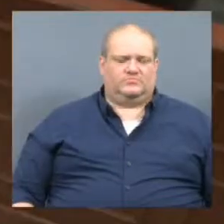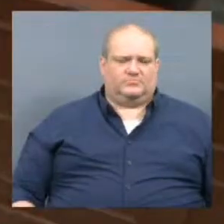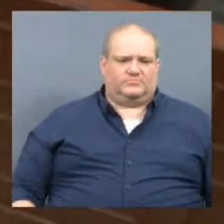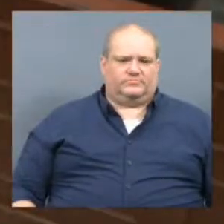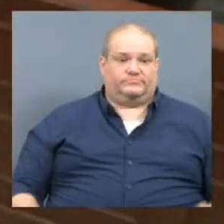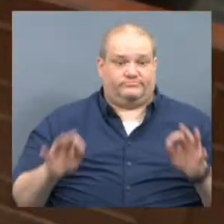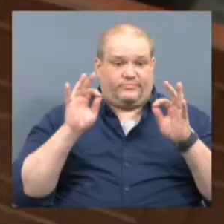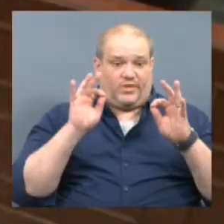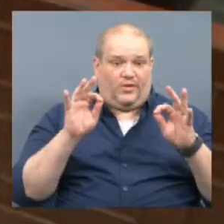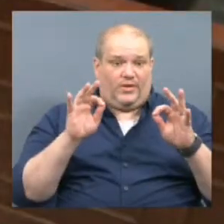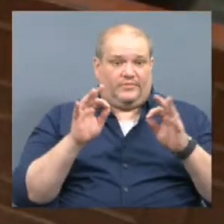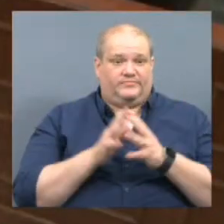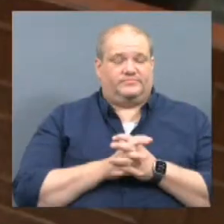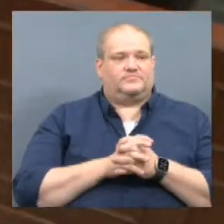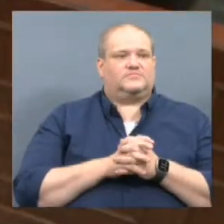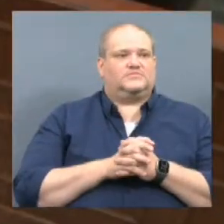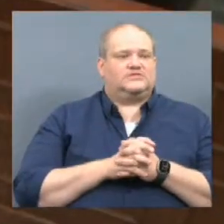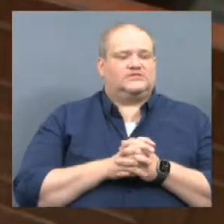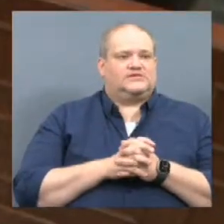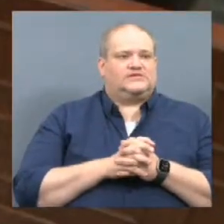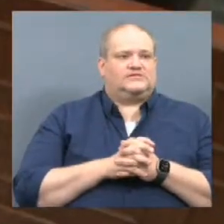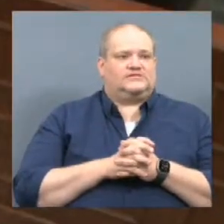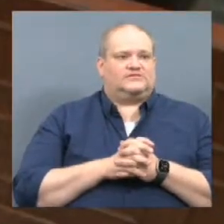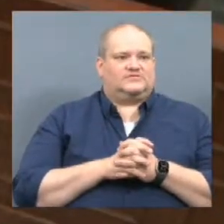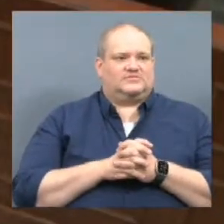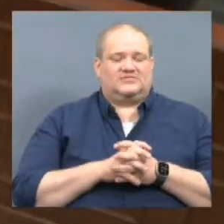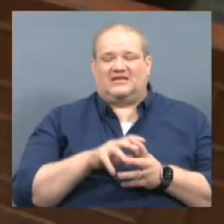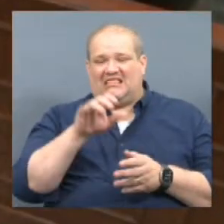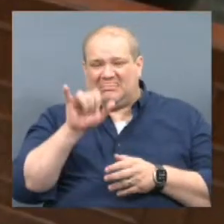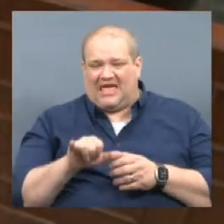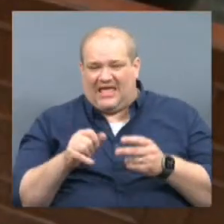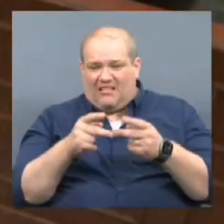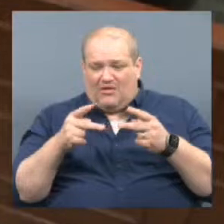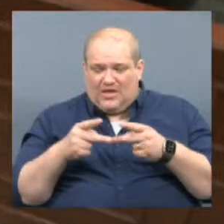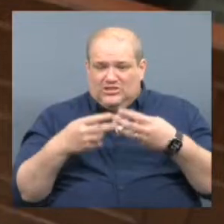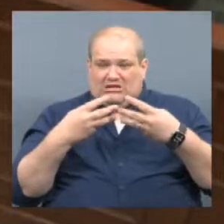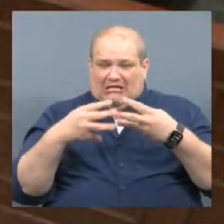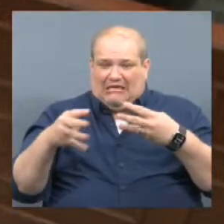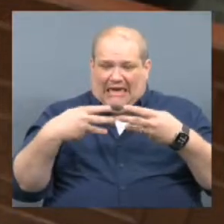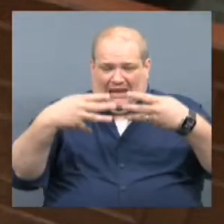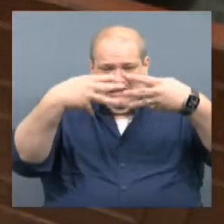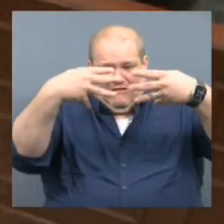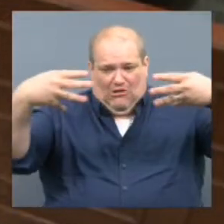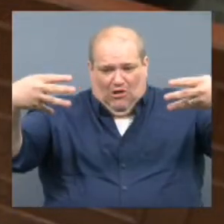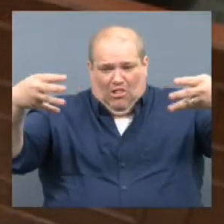Okay. And I may have missed it. Is this location gated all the way around?